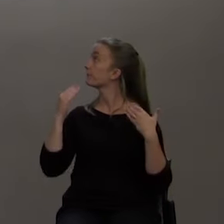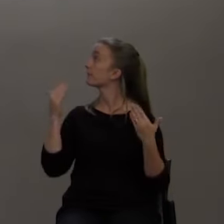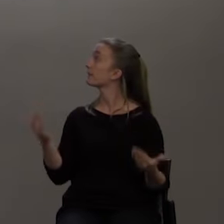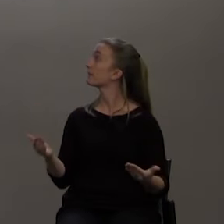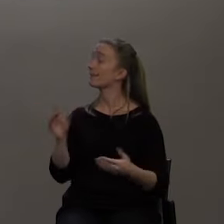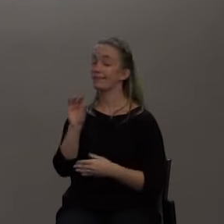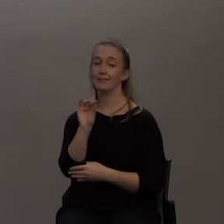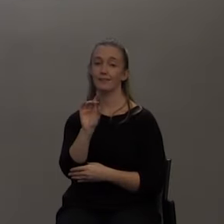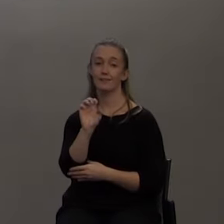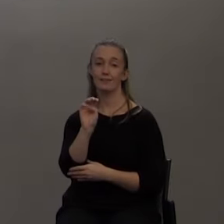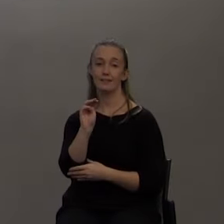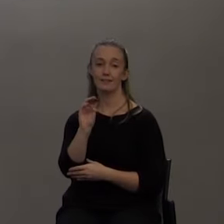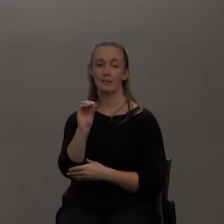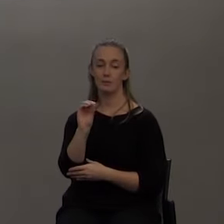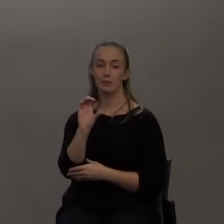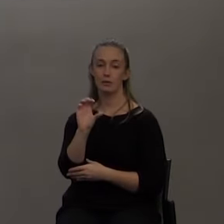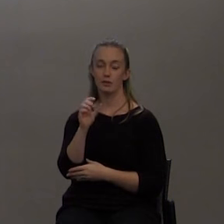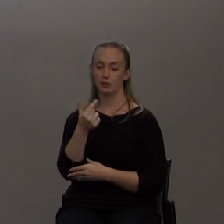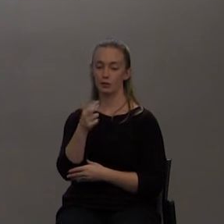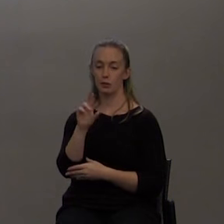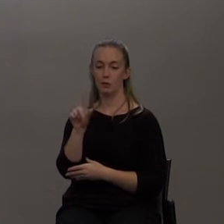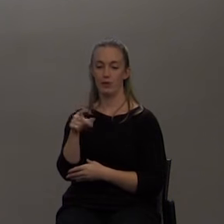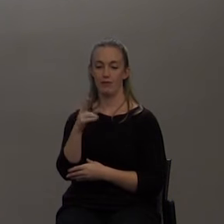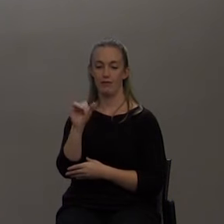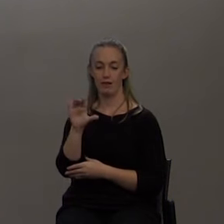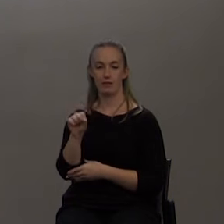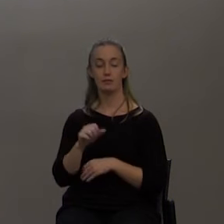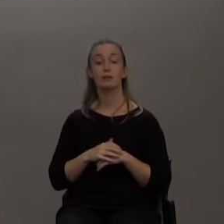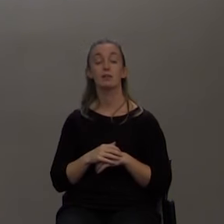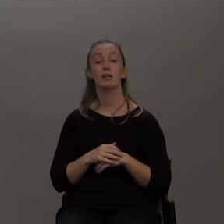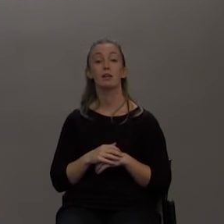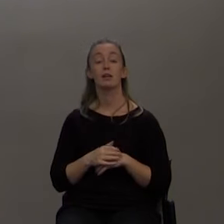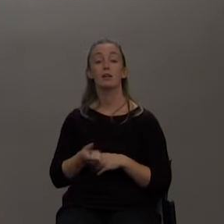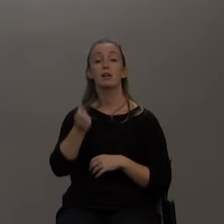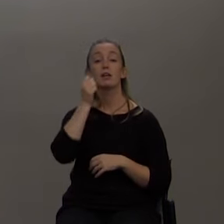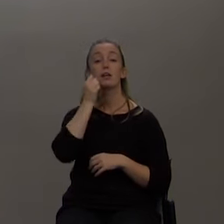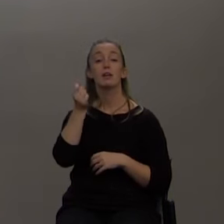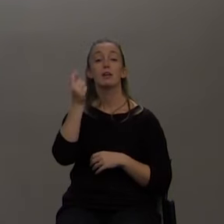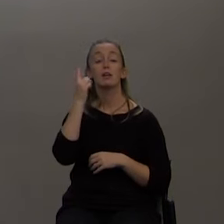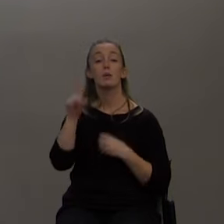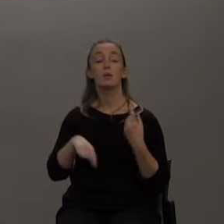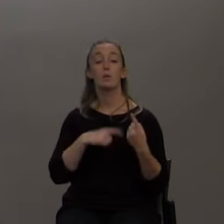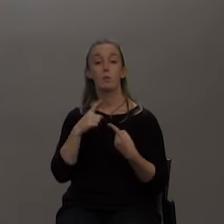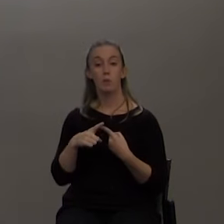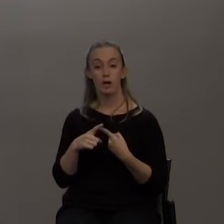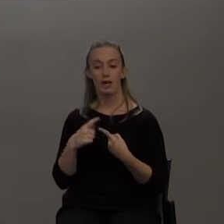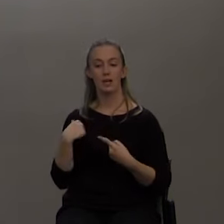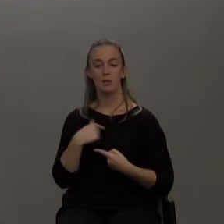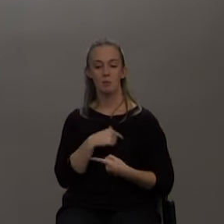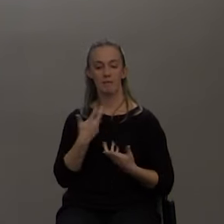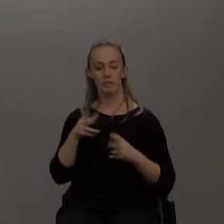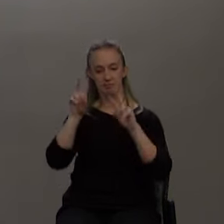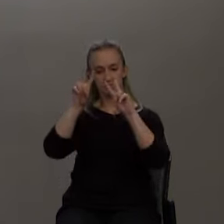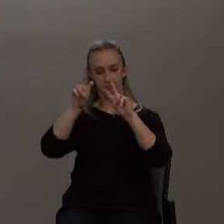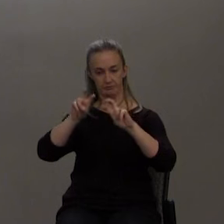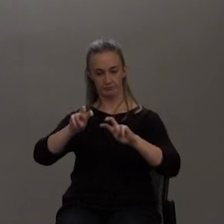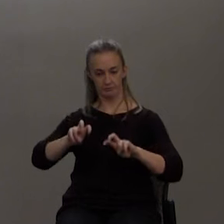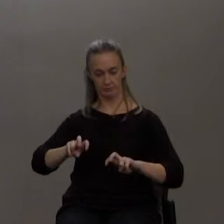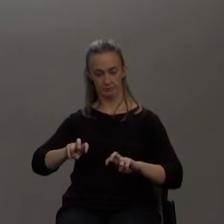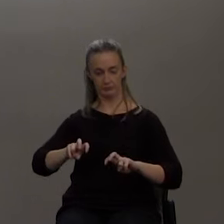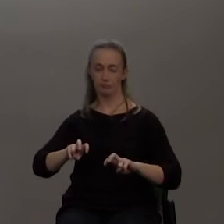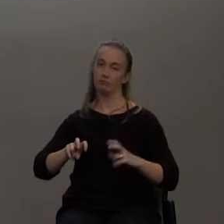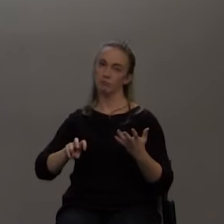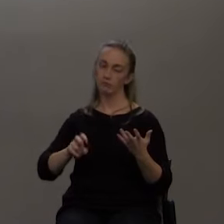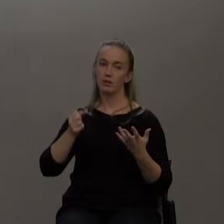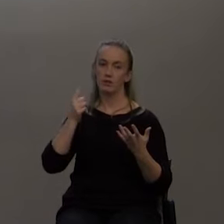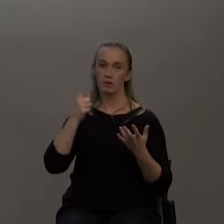into demographics. So when we looked at the demographics for, and in a